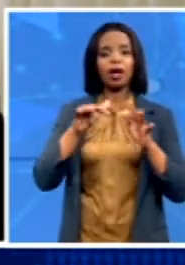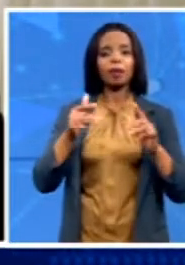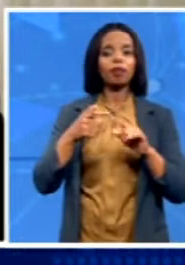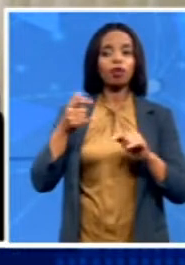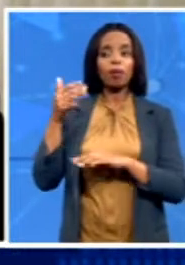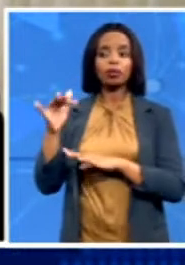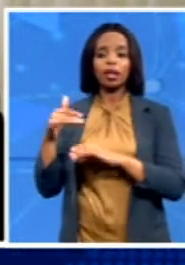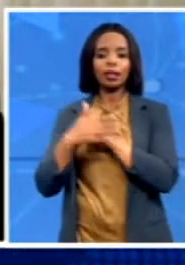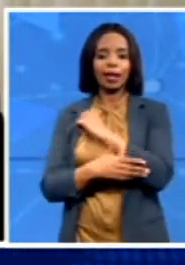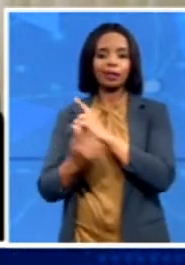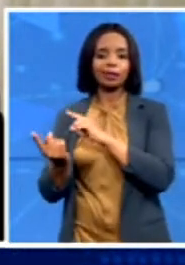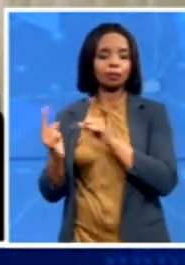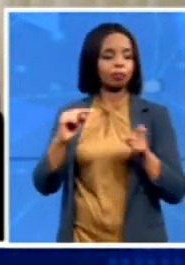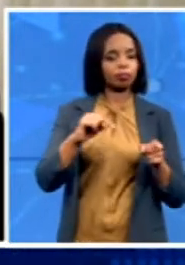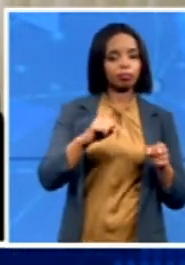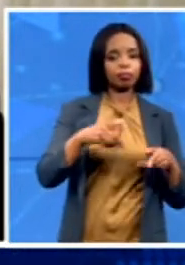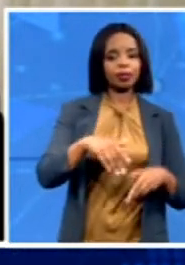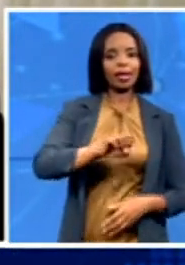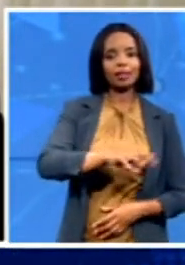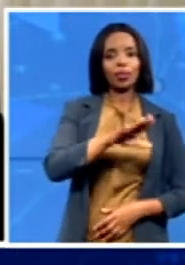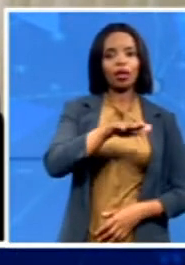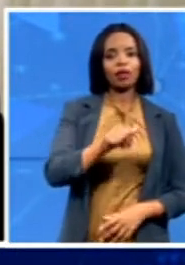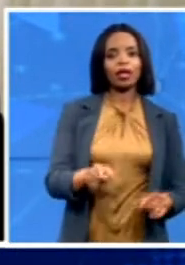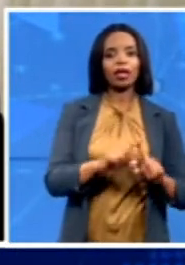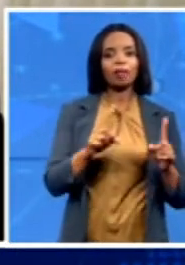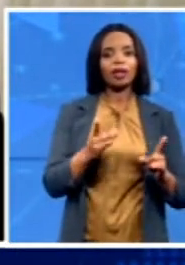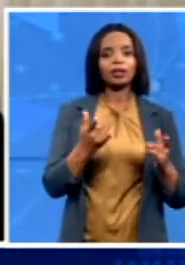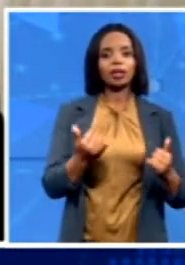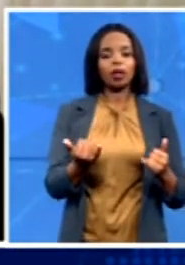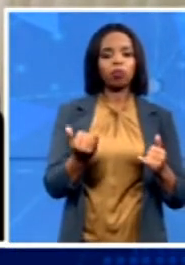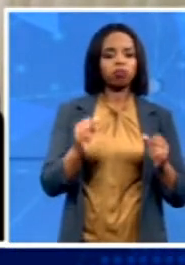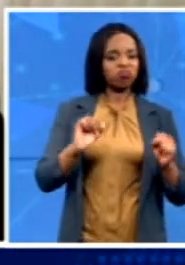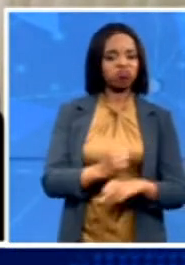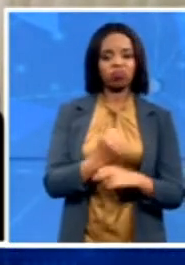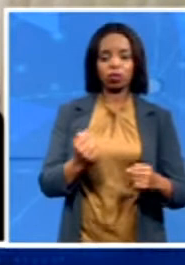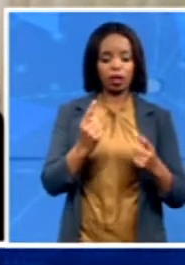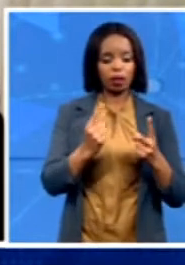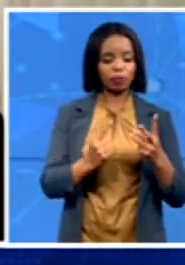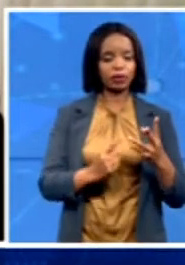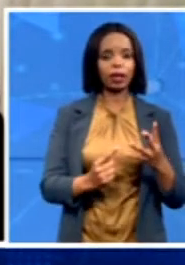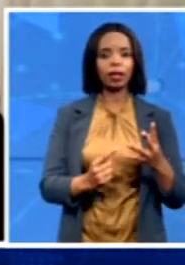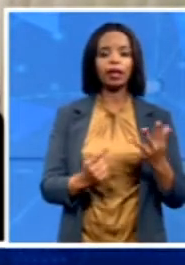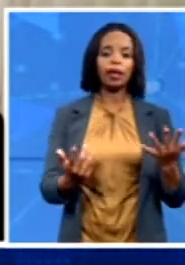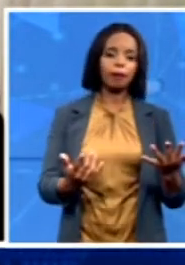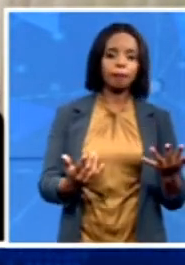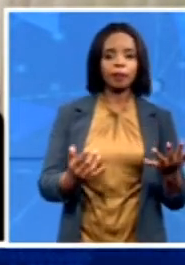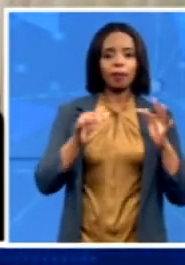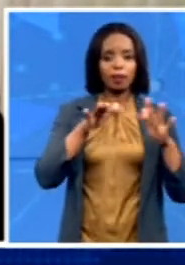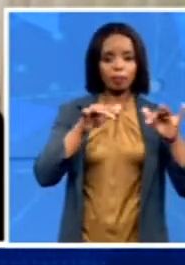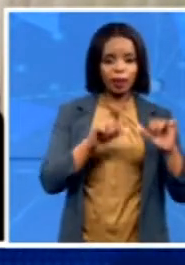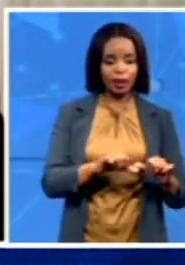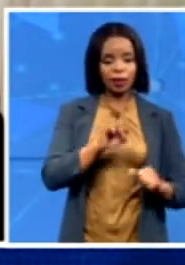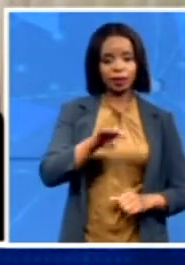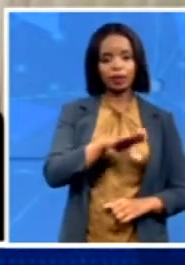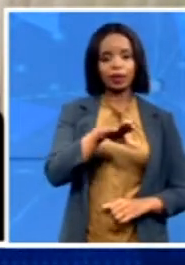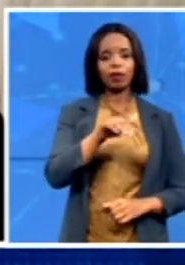inability to count South Africans without incorporating in some aspects people